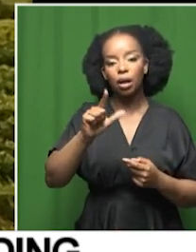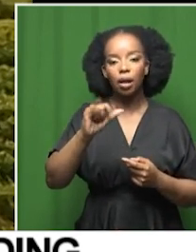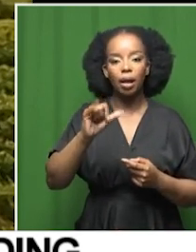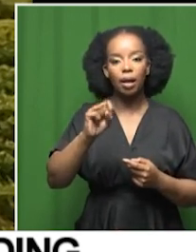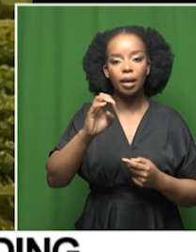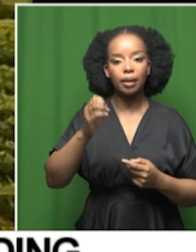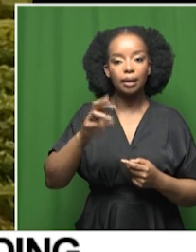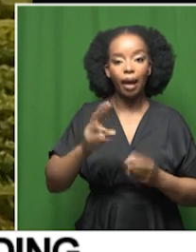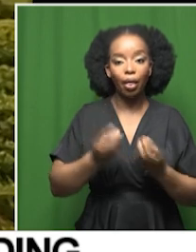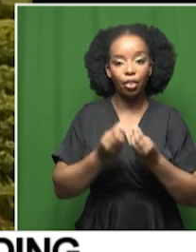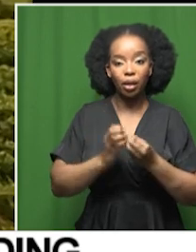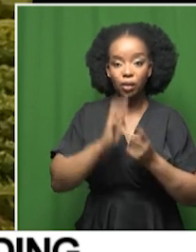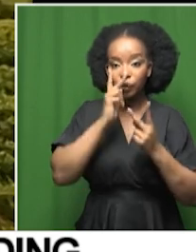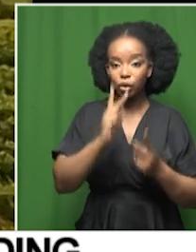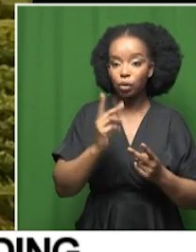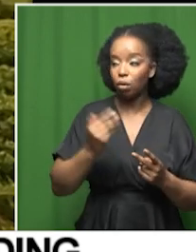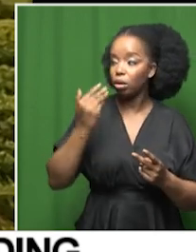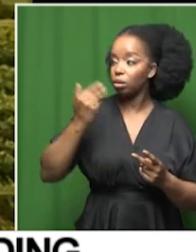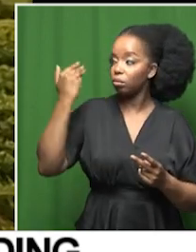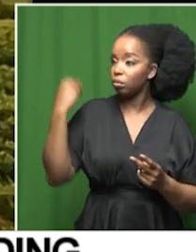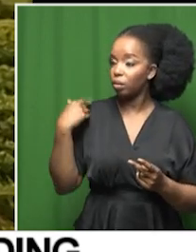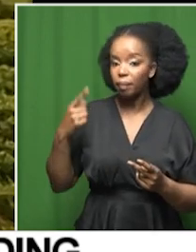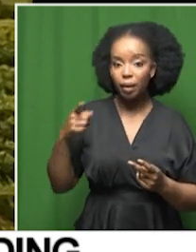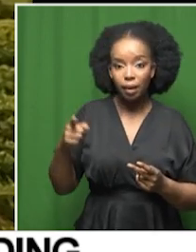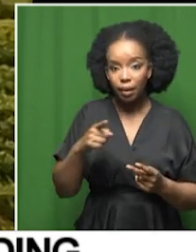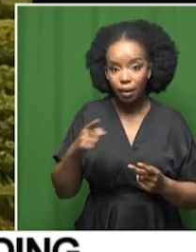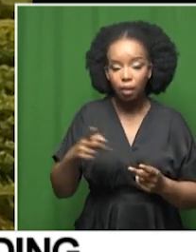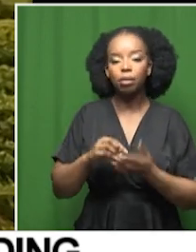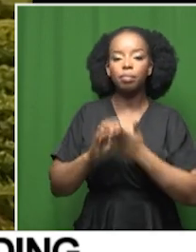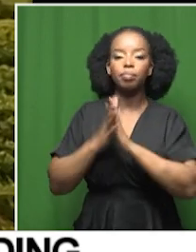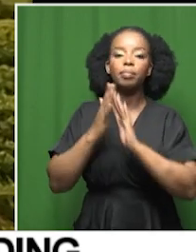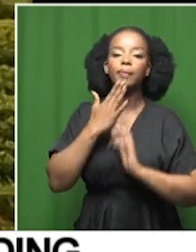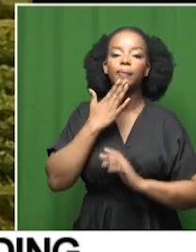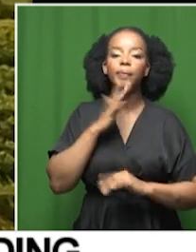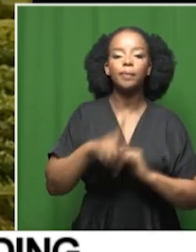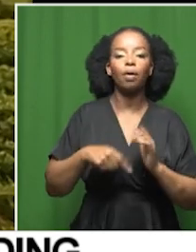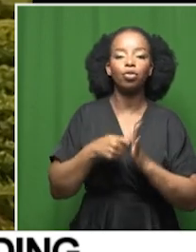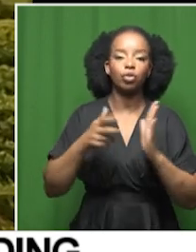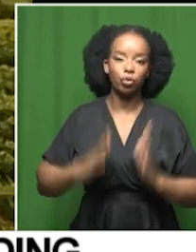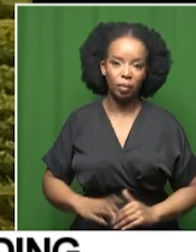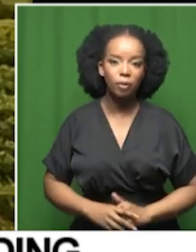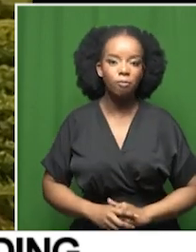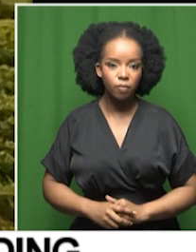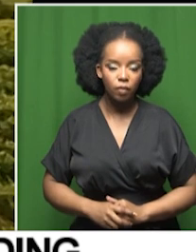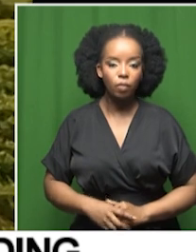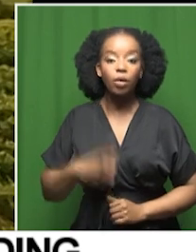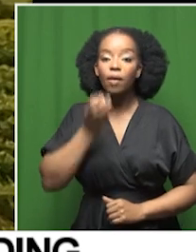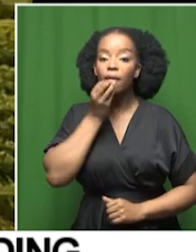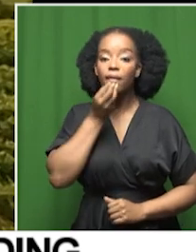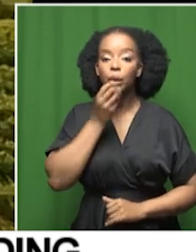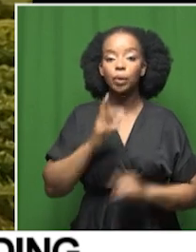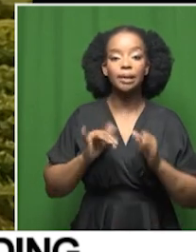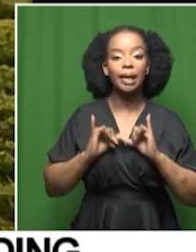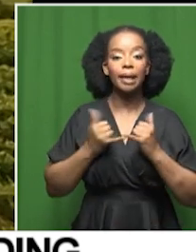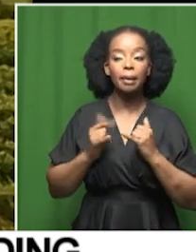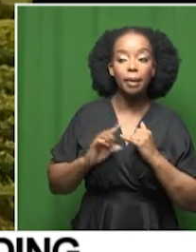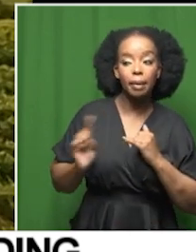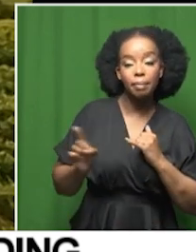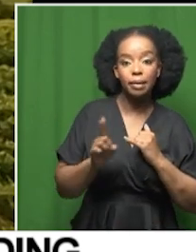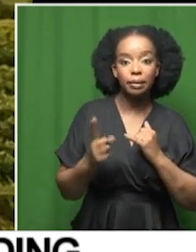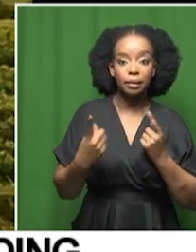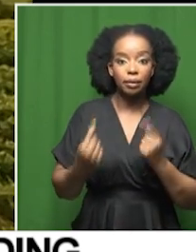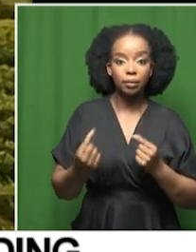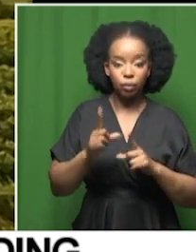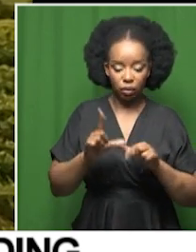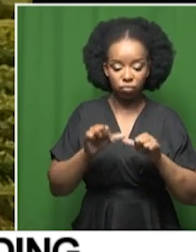hasn't been passed on directly to the consumer. A lot of the agribusinesses and food companies have actually buffered the consumer